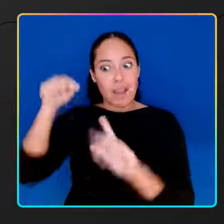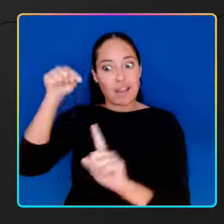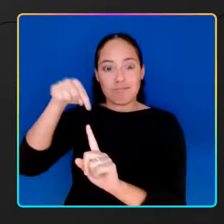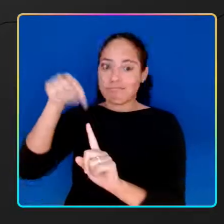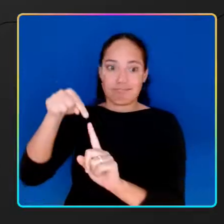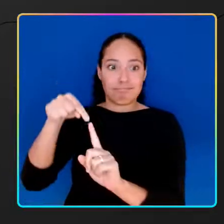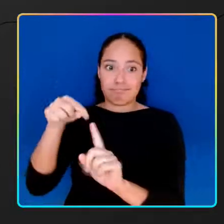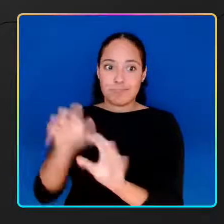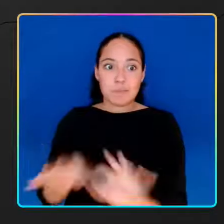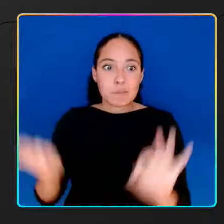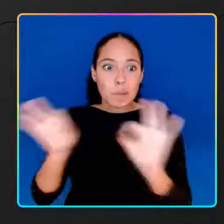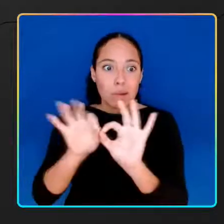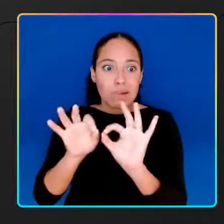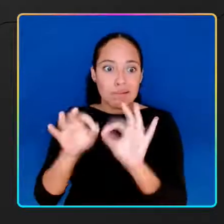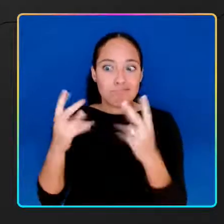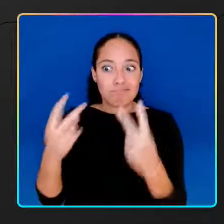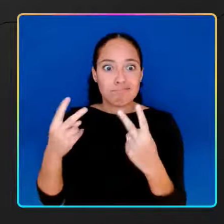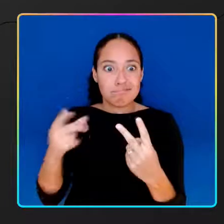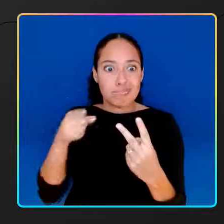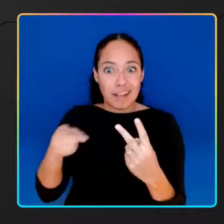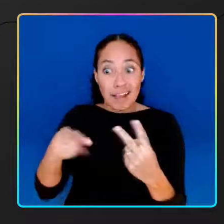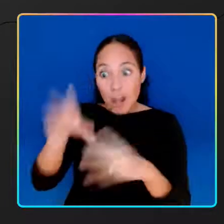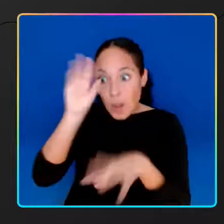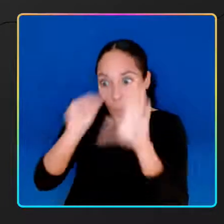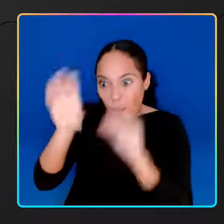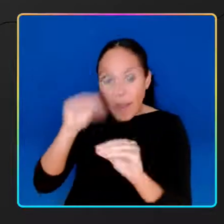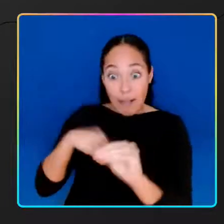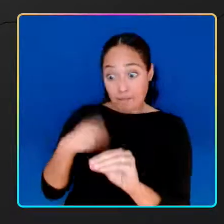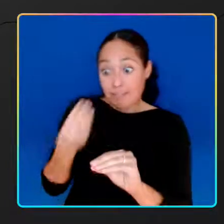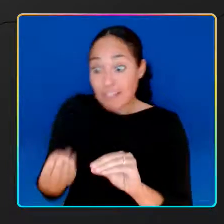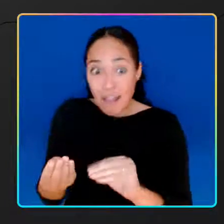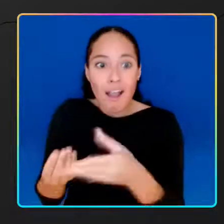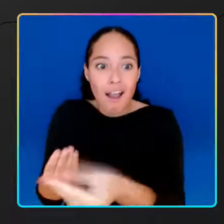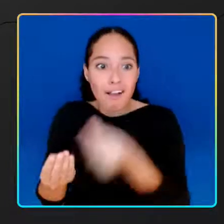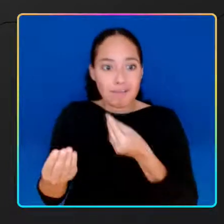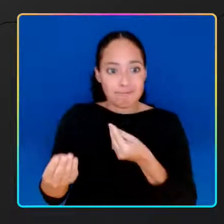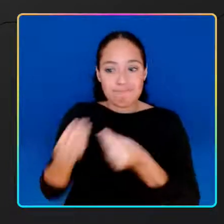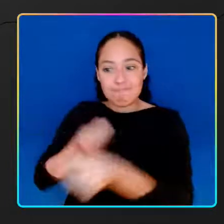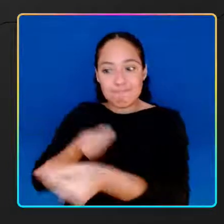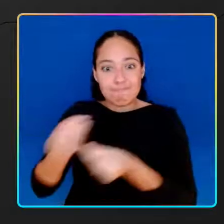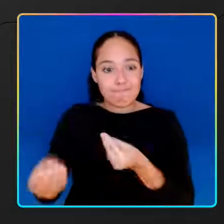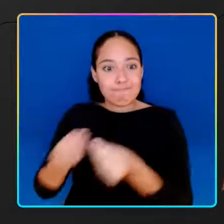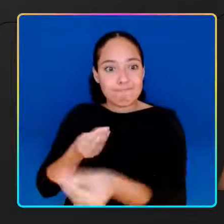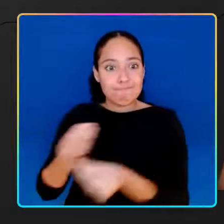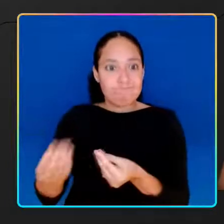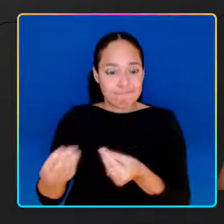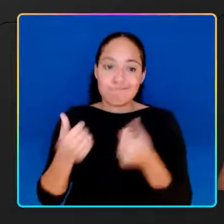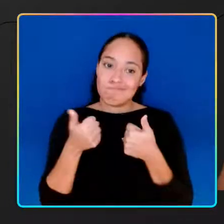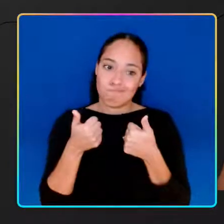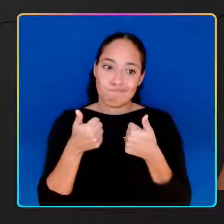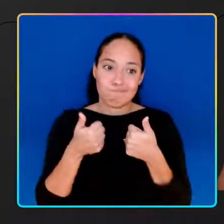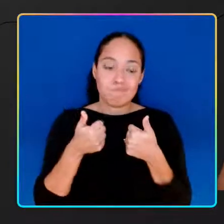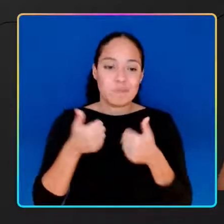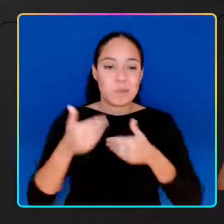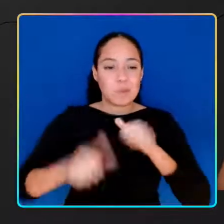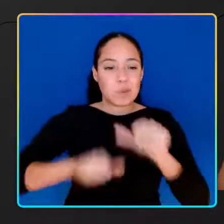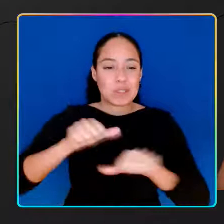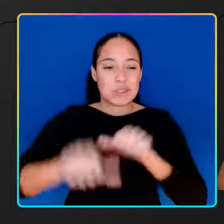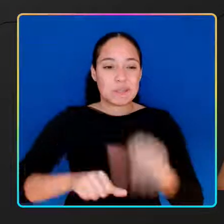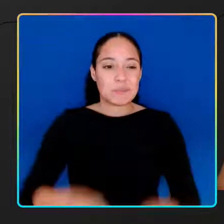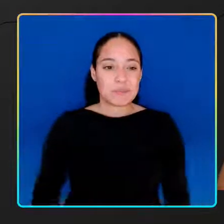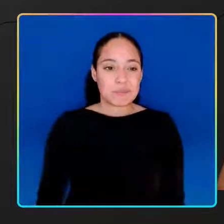that community. So it's really that's a process I must learning. Yeah. I really like